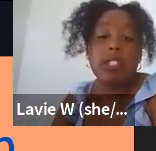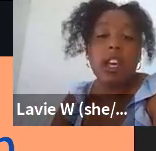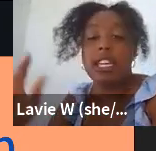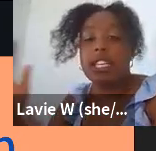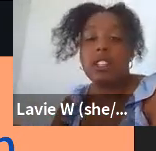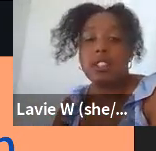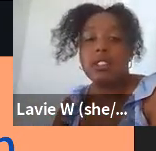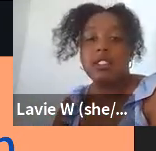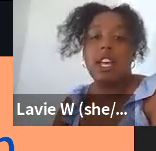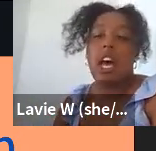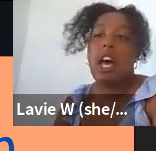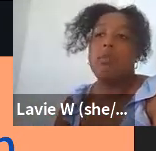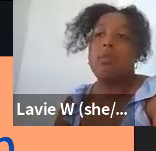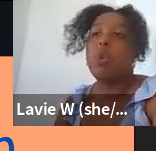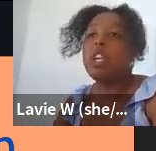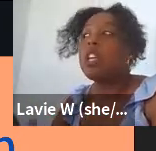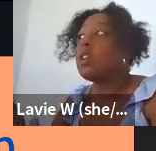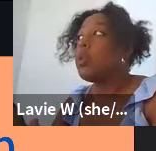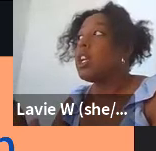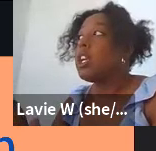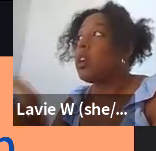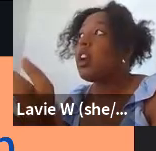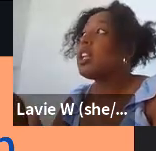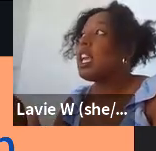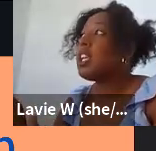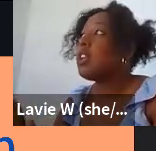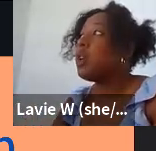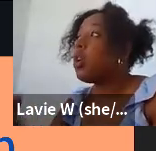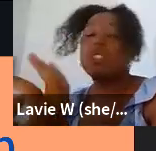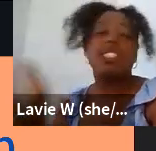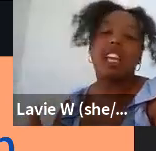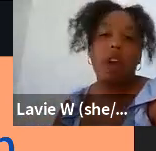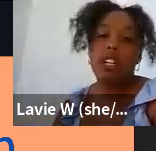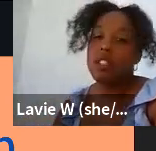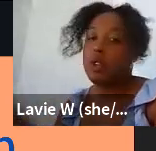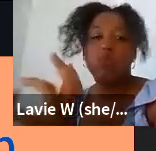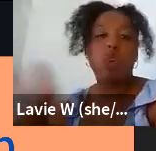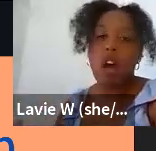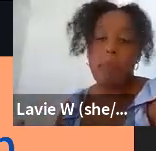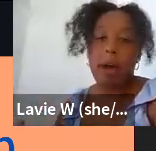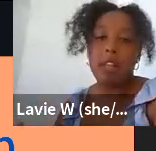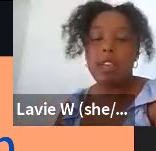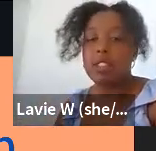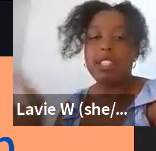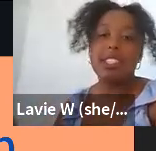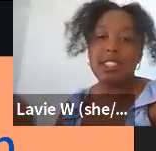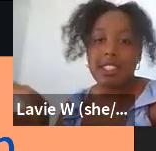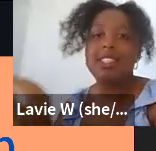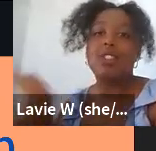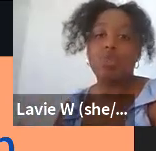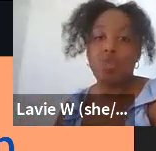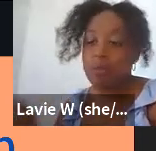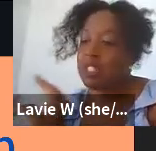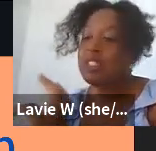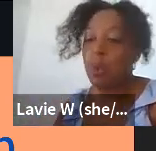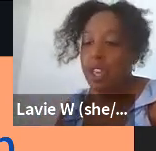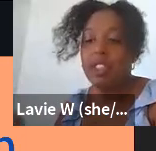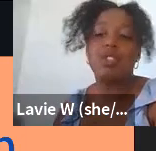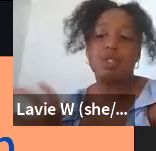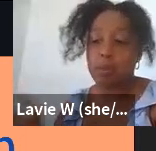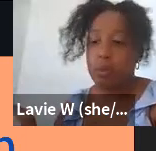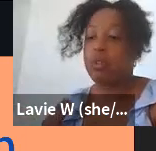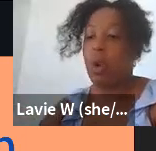envelops Canadians. We are Canadian, we don't see our whiteness, we don't talk about it because this is the norm, this is the